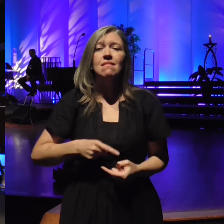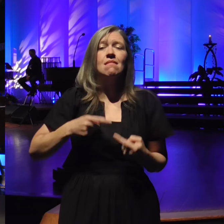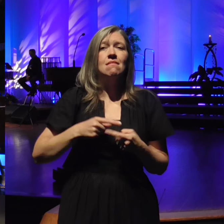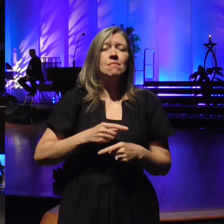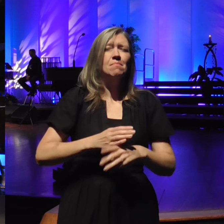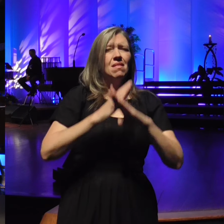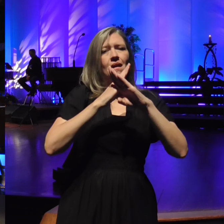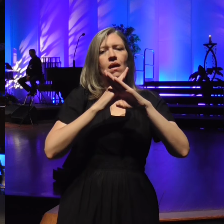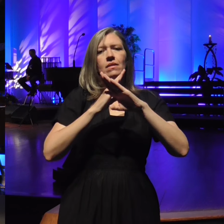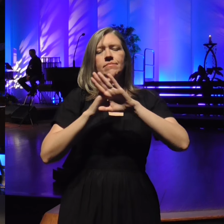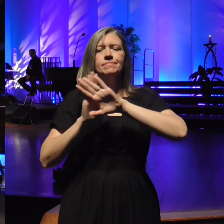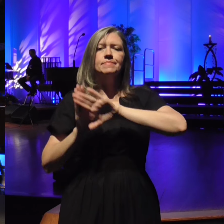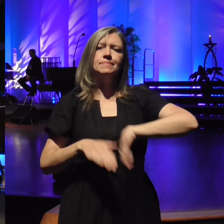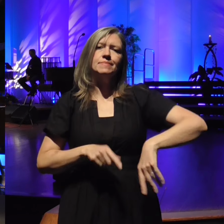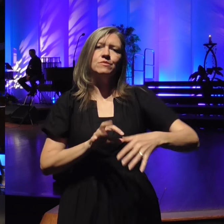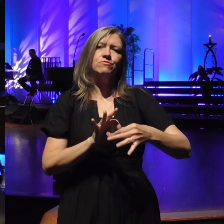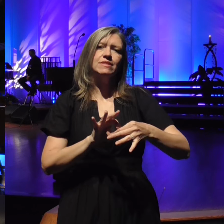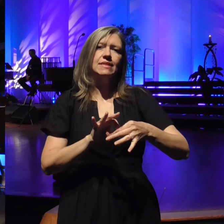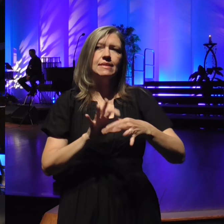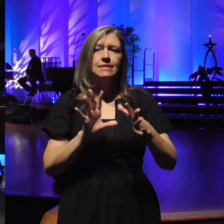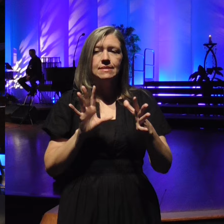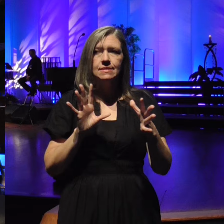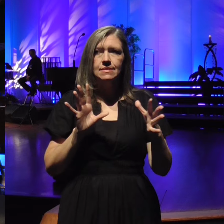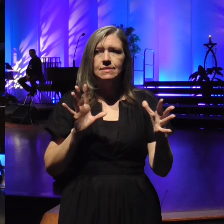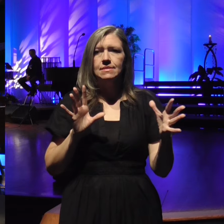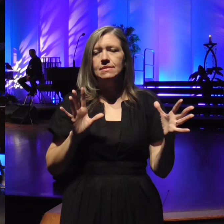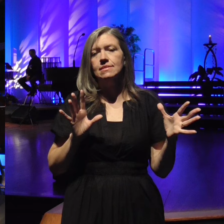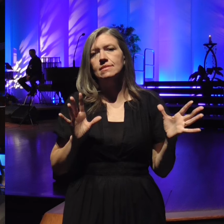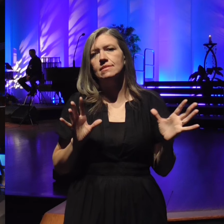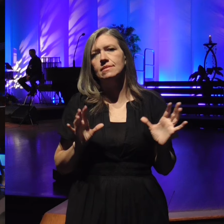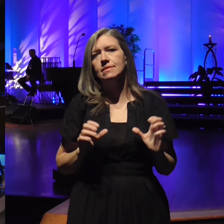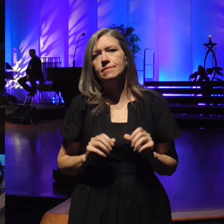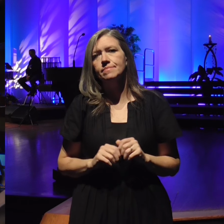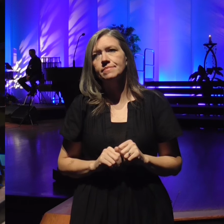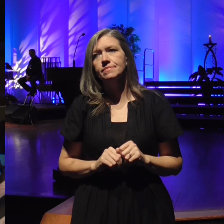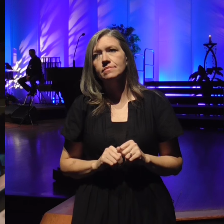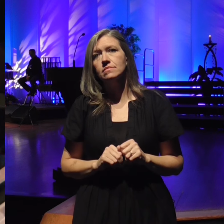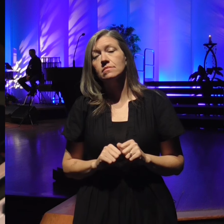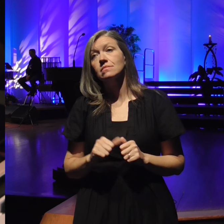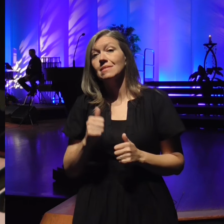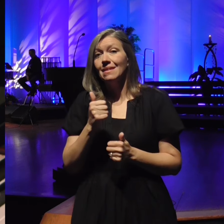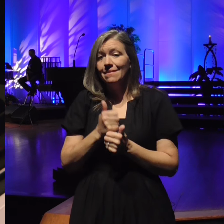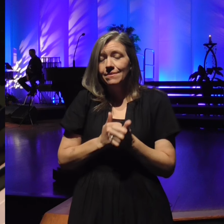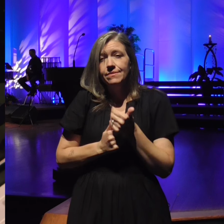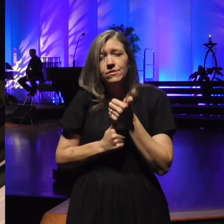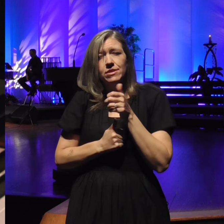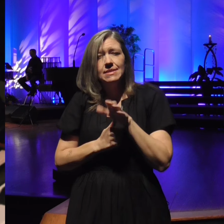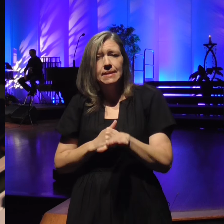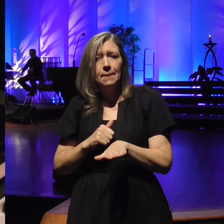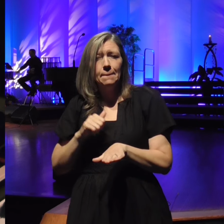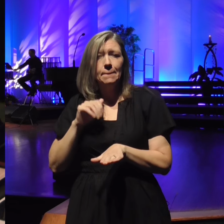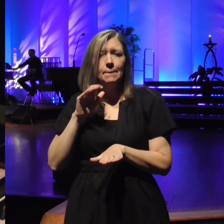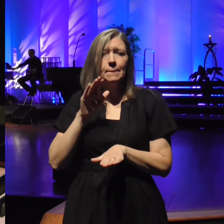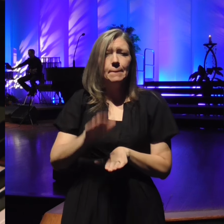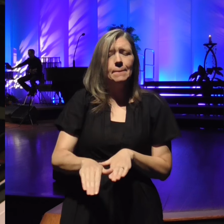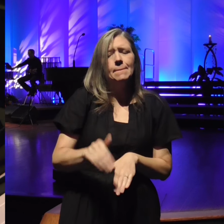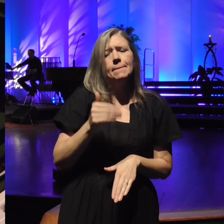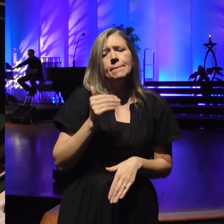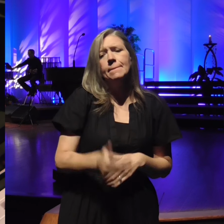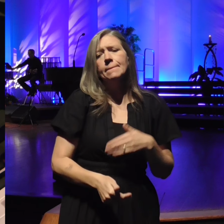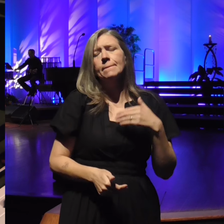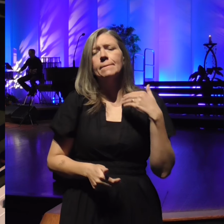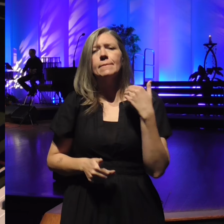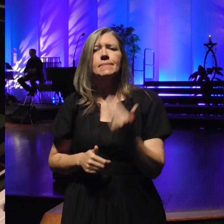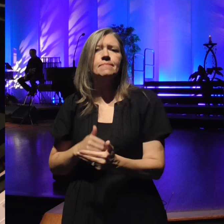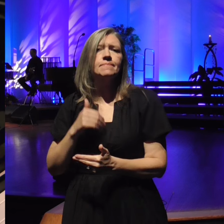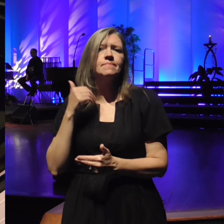good. I will release any fear that blocks my way.